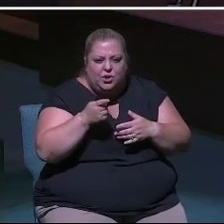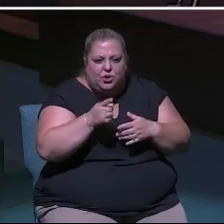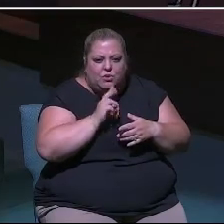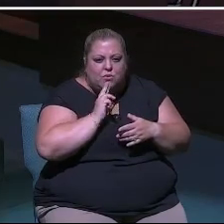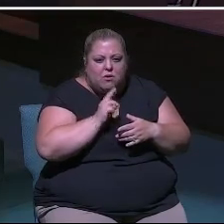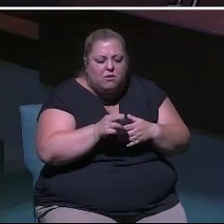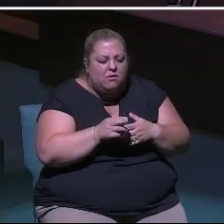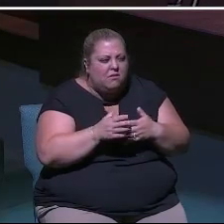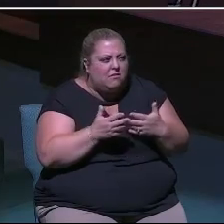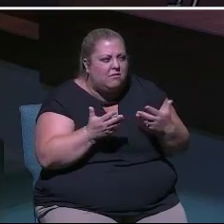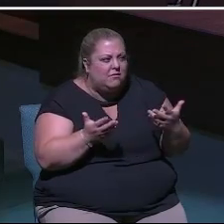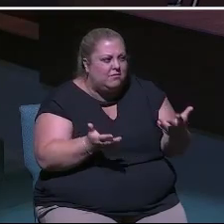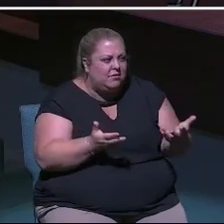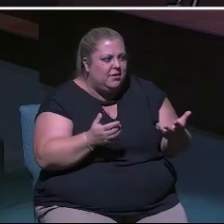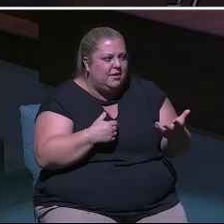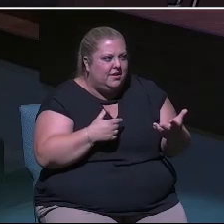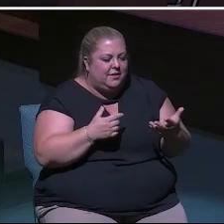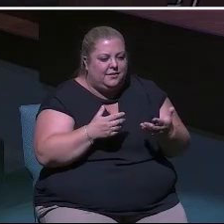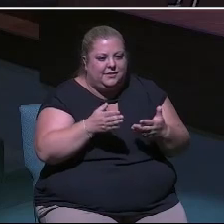know, God has a waiting room.